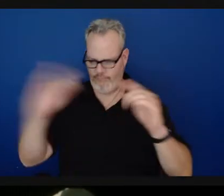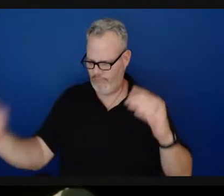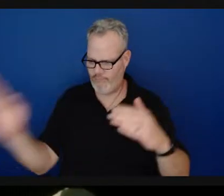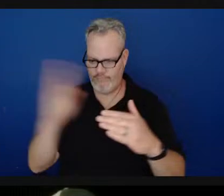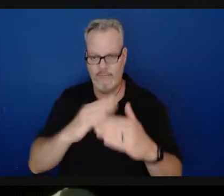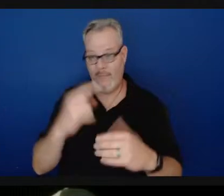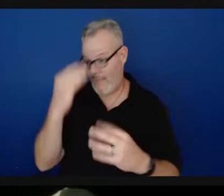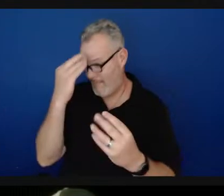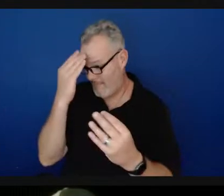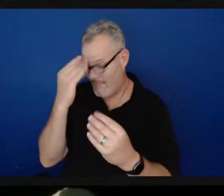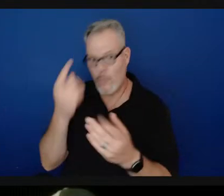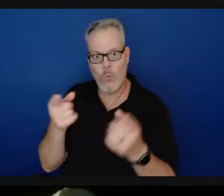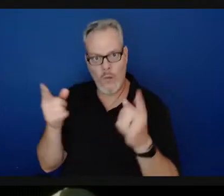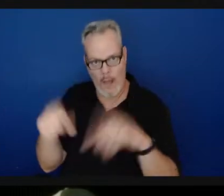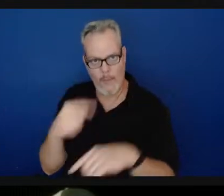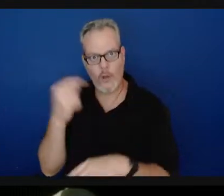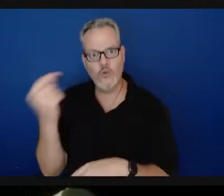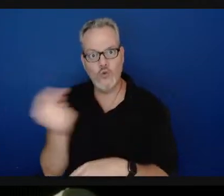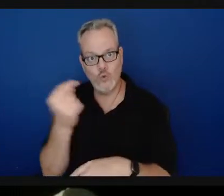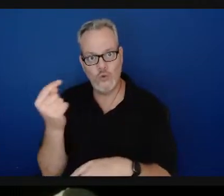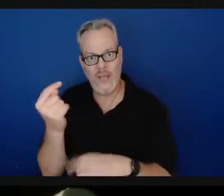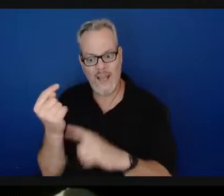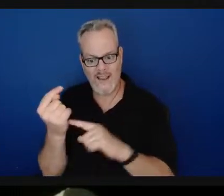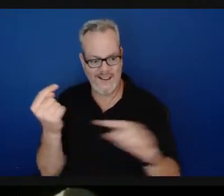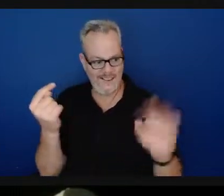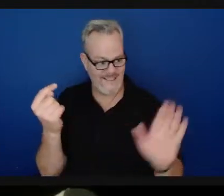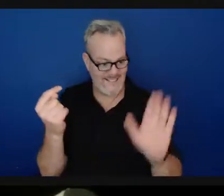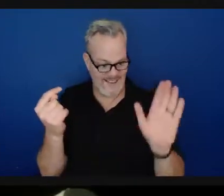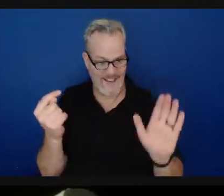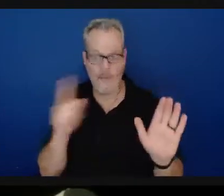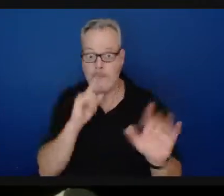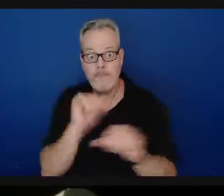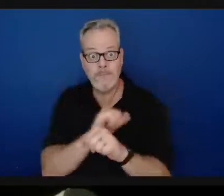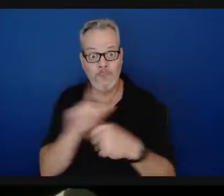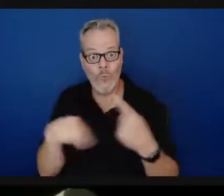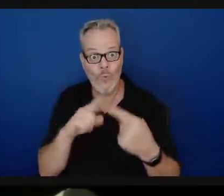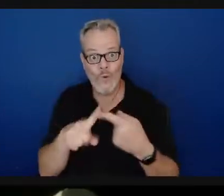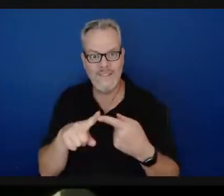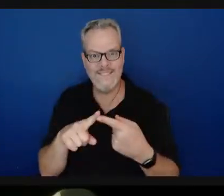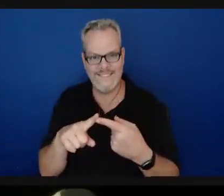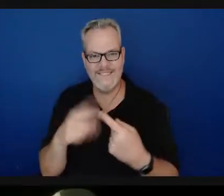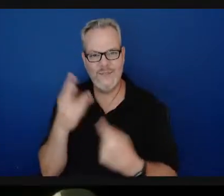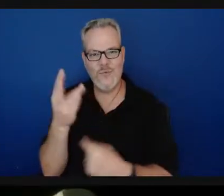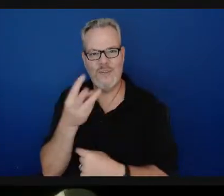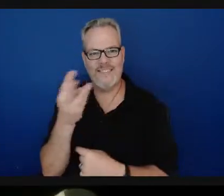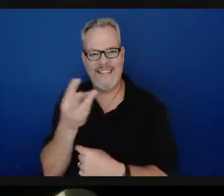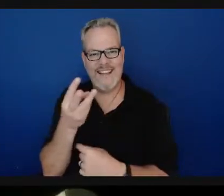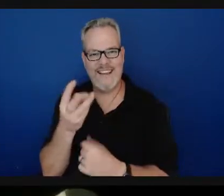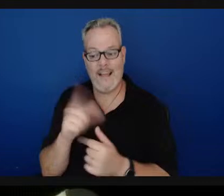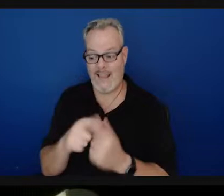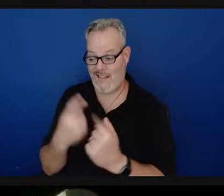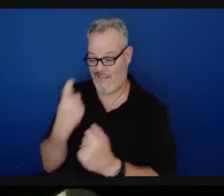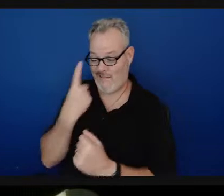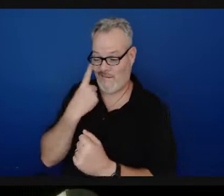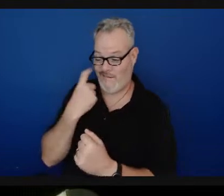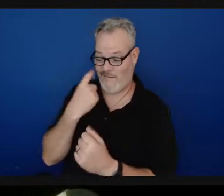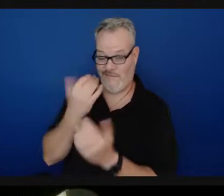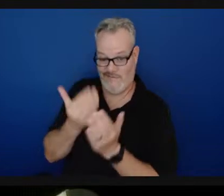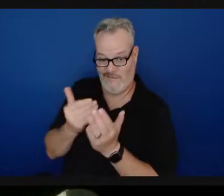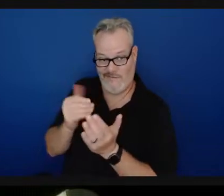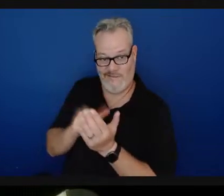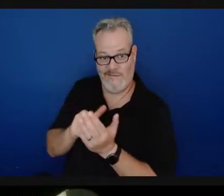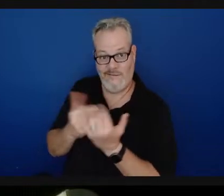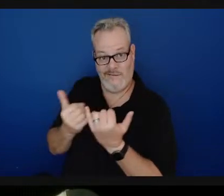and it did occur on Wednesday. And so the most recent update today from the USGS notes